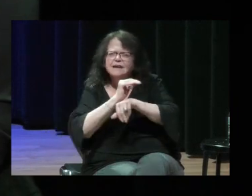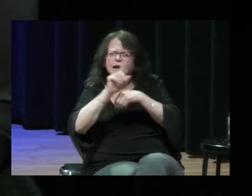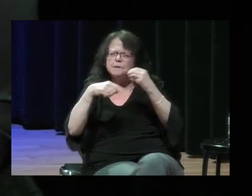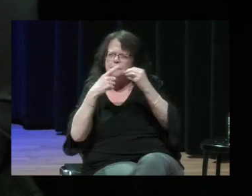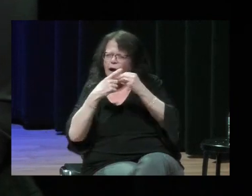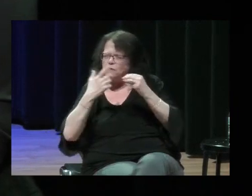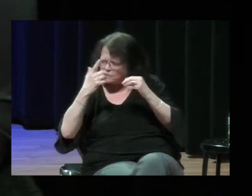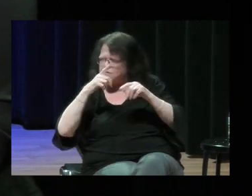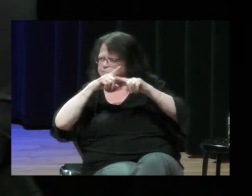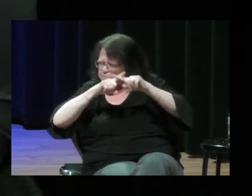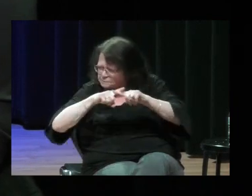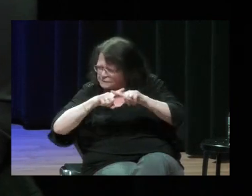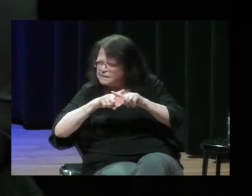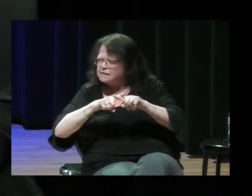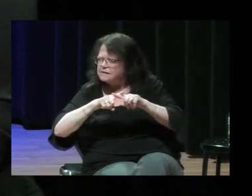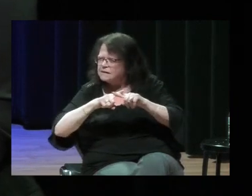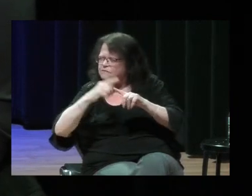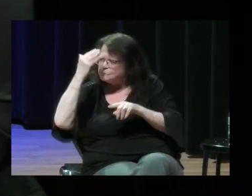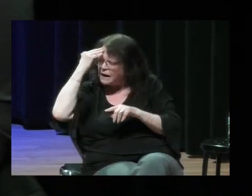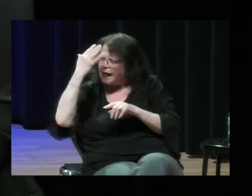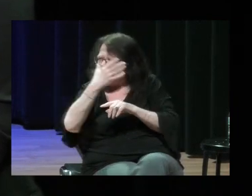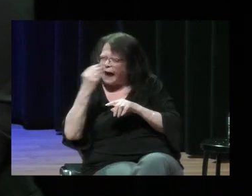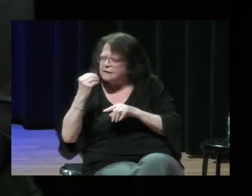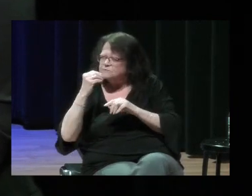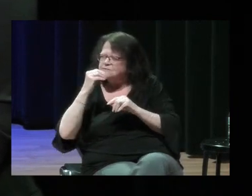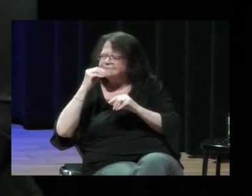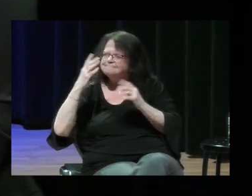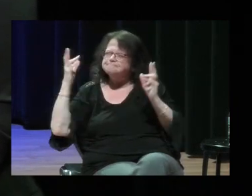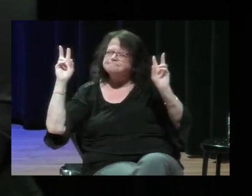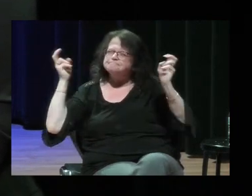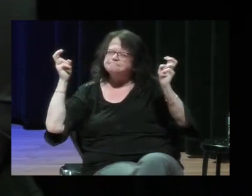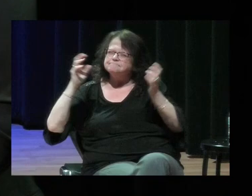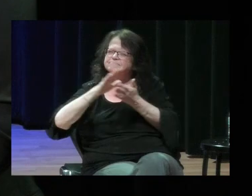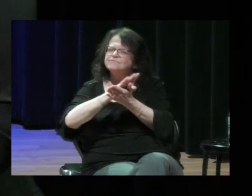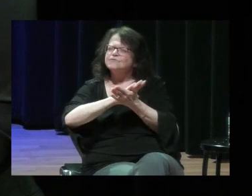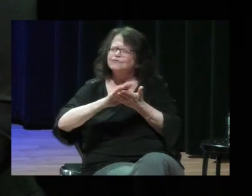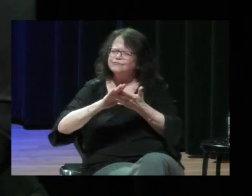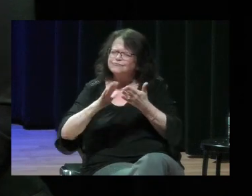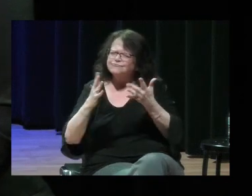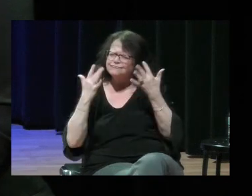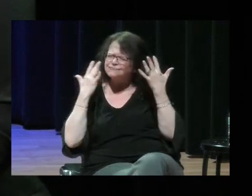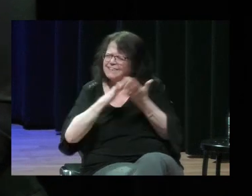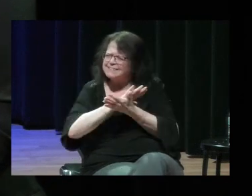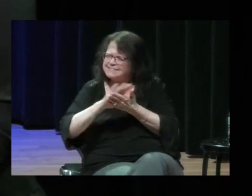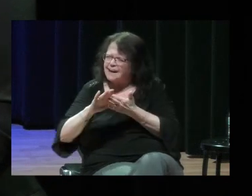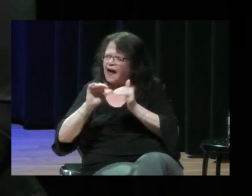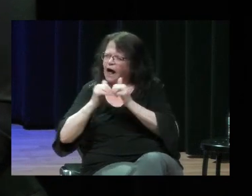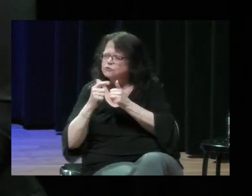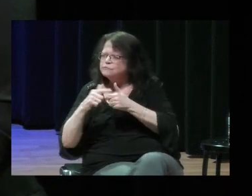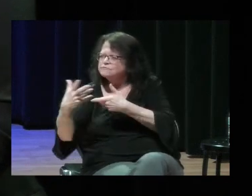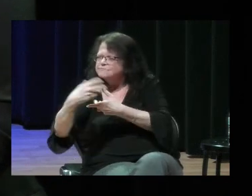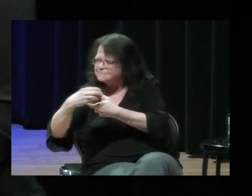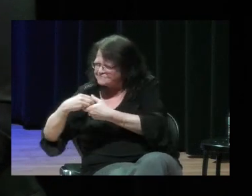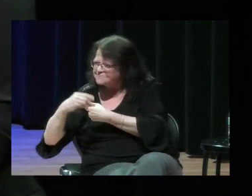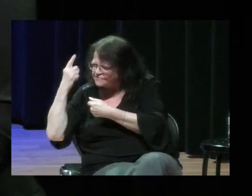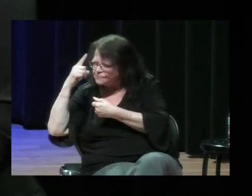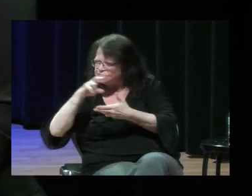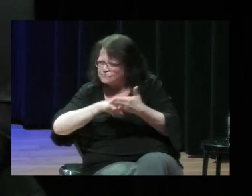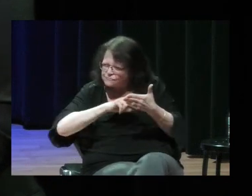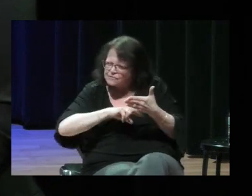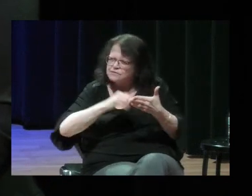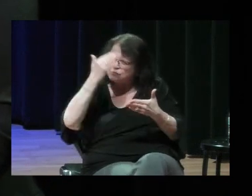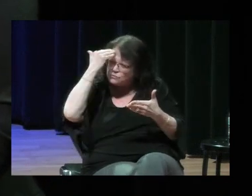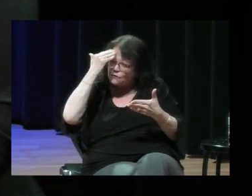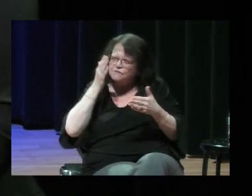grace surrounding difficult conversations and how to move forward when faced with division. As you might be aware, there has been divisive talk